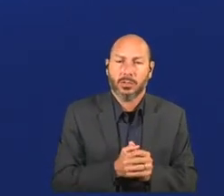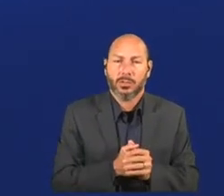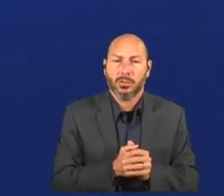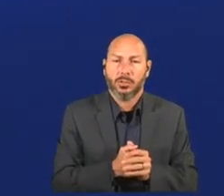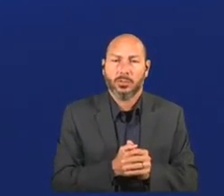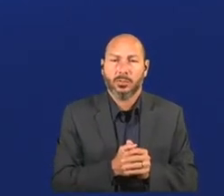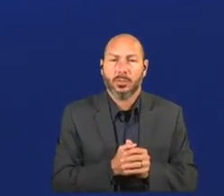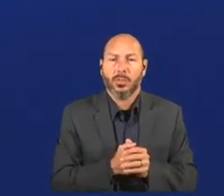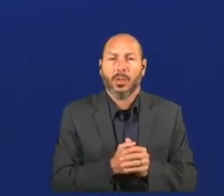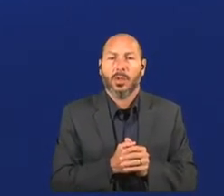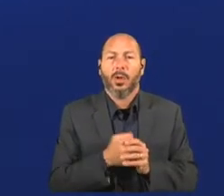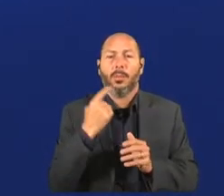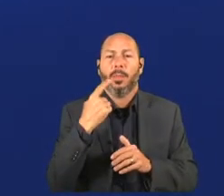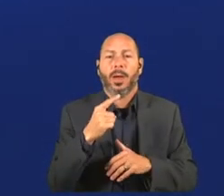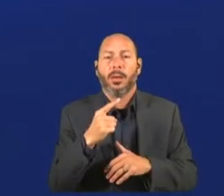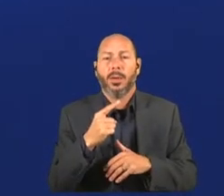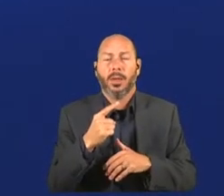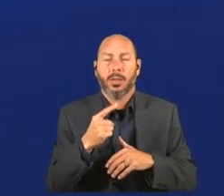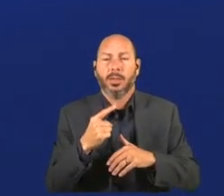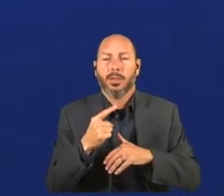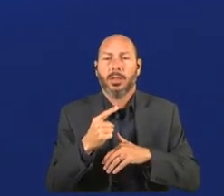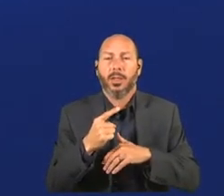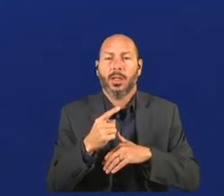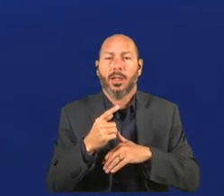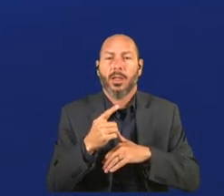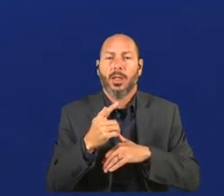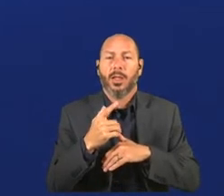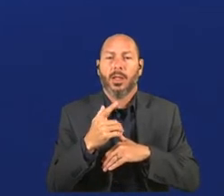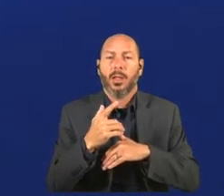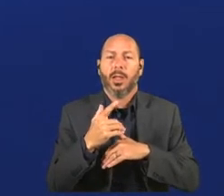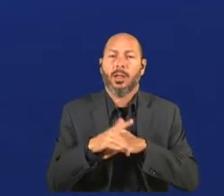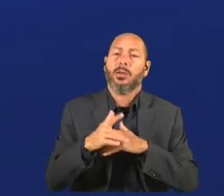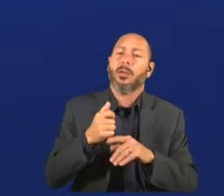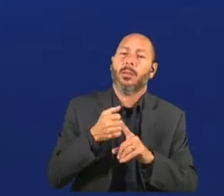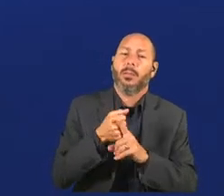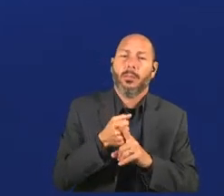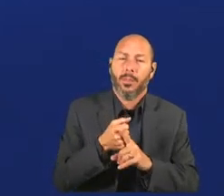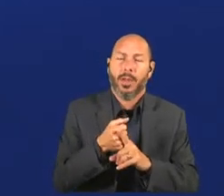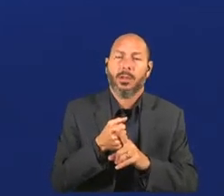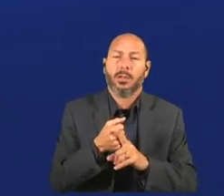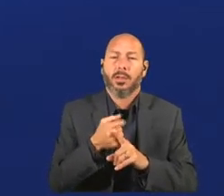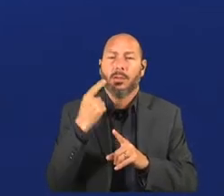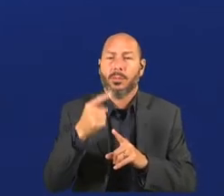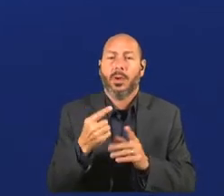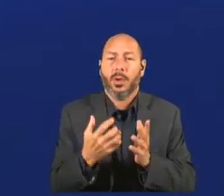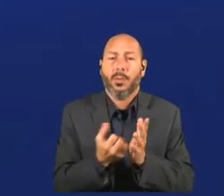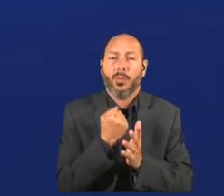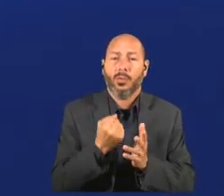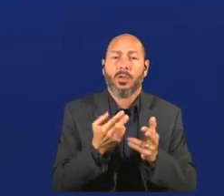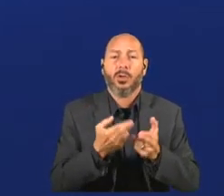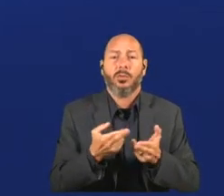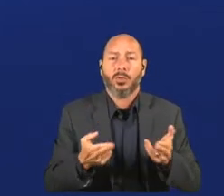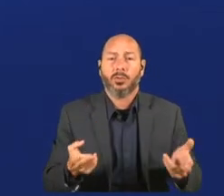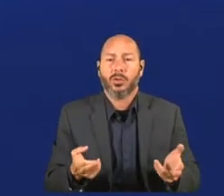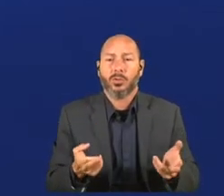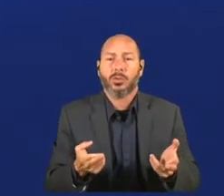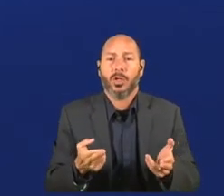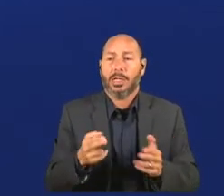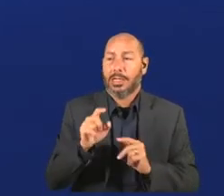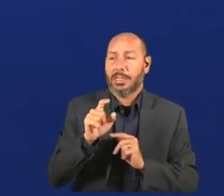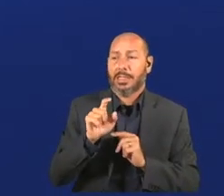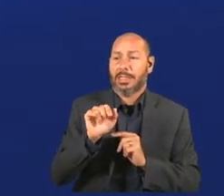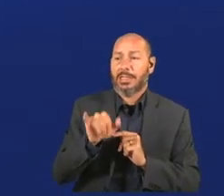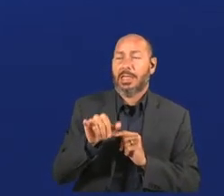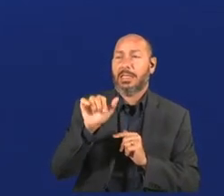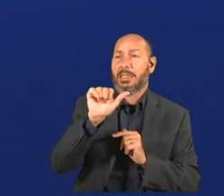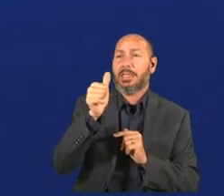early interventions on impactable health issues and smarter use of healthcare resources so that we're targeting that 10% of